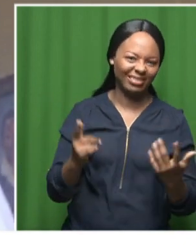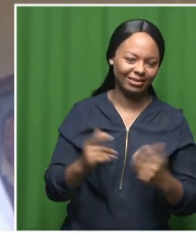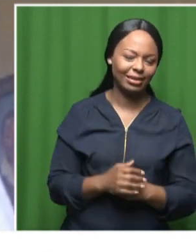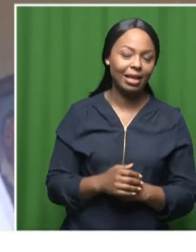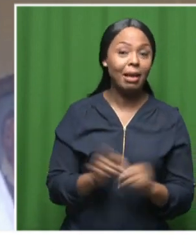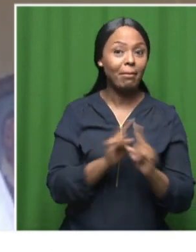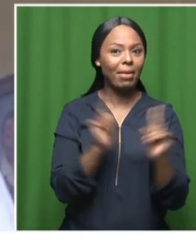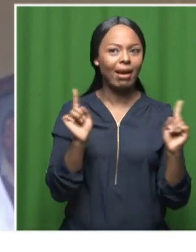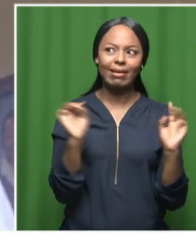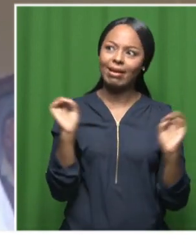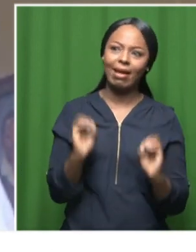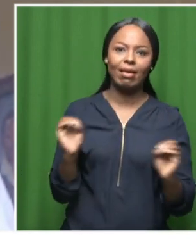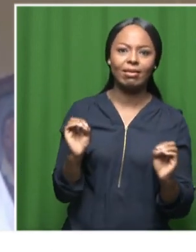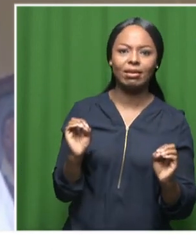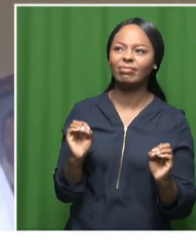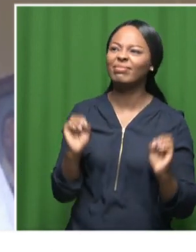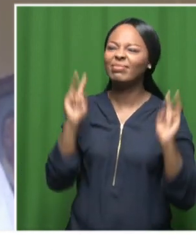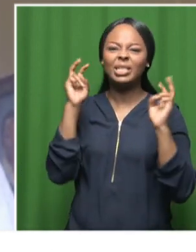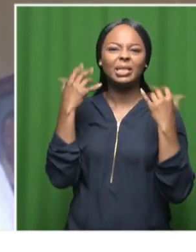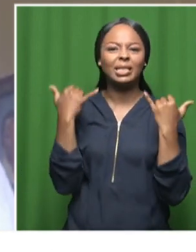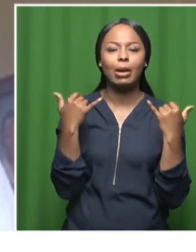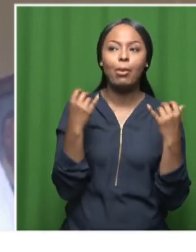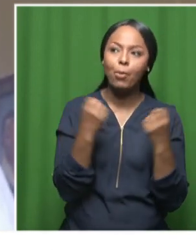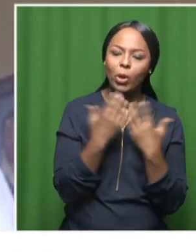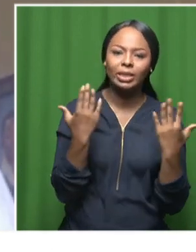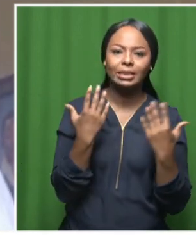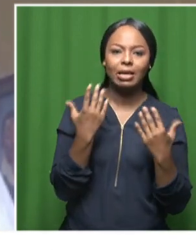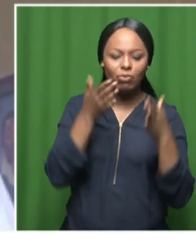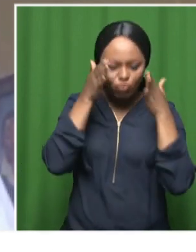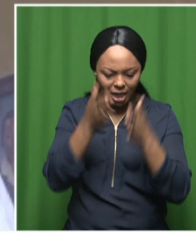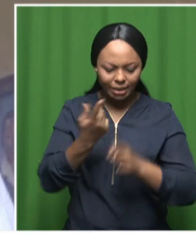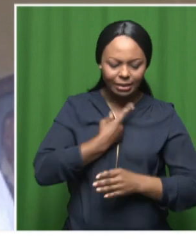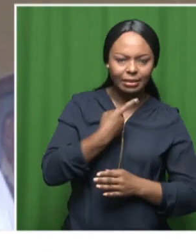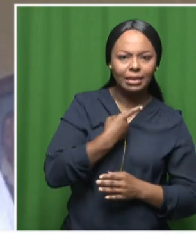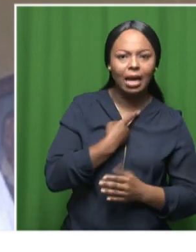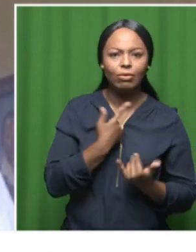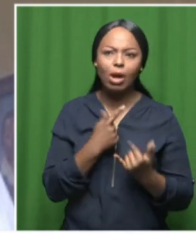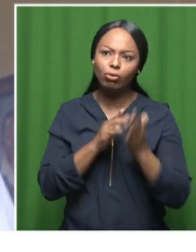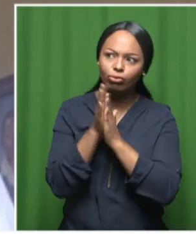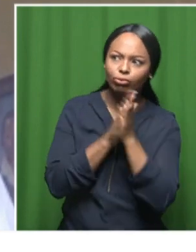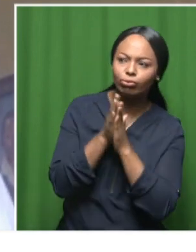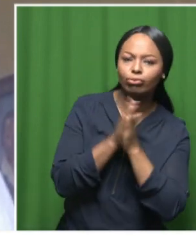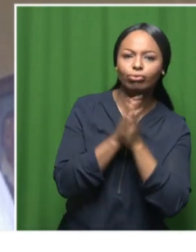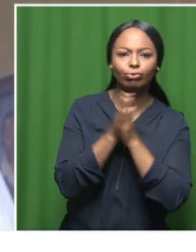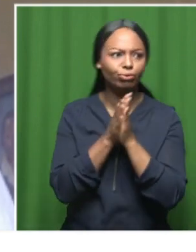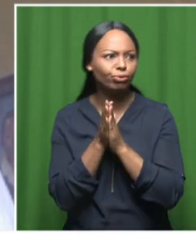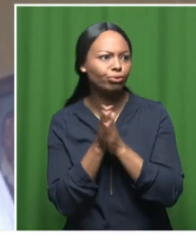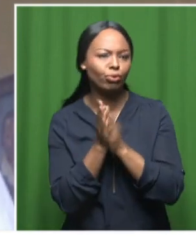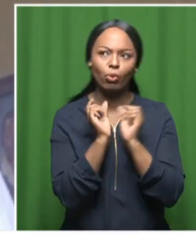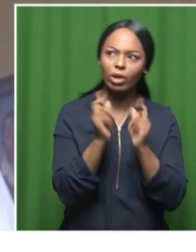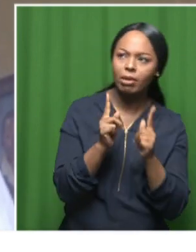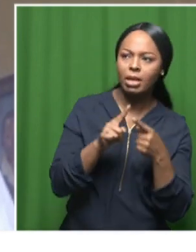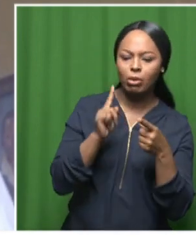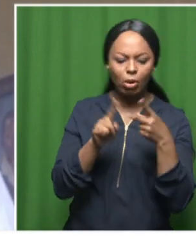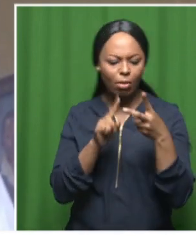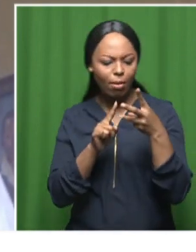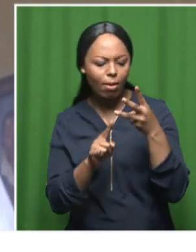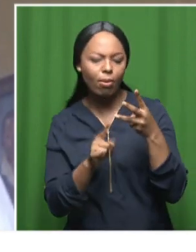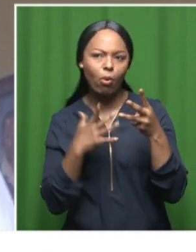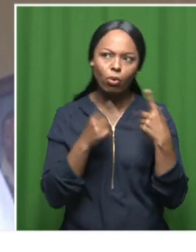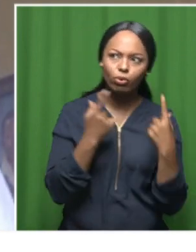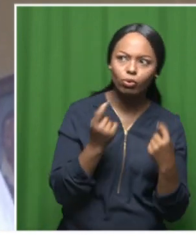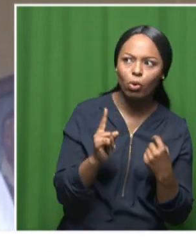there's nothing else around them except mostly themselves, pitching forward and saying this is what we want to hear. My question